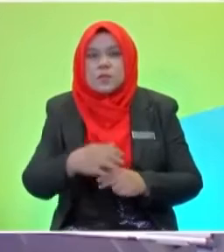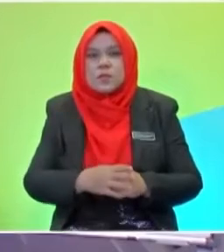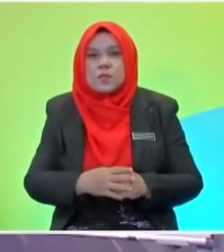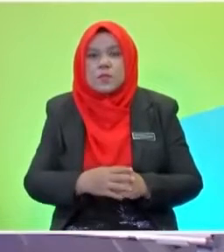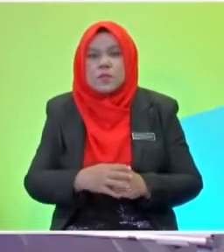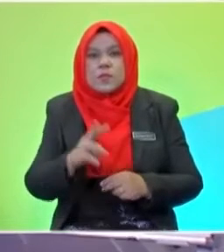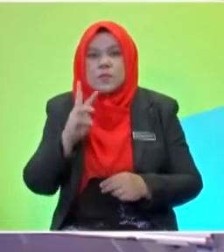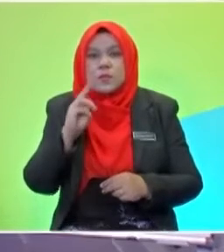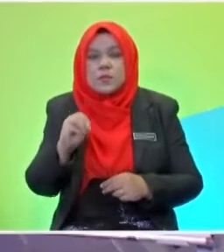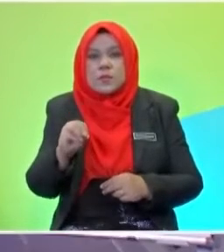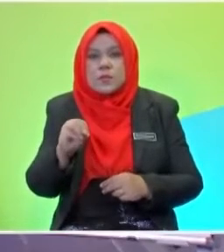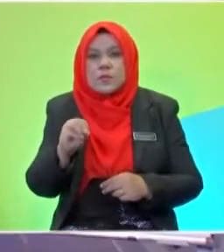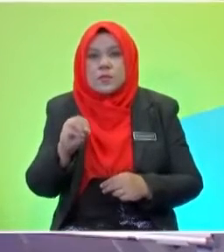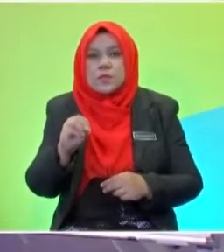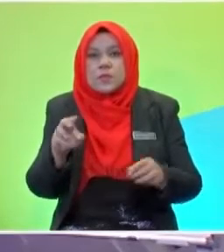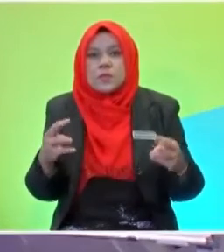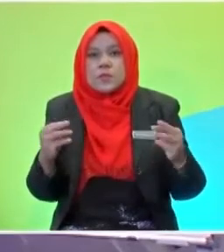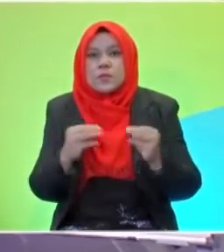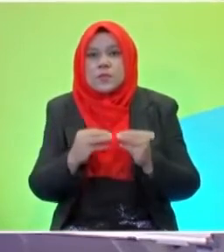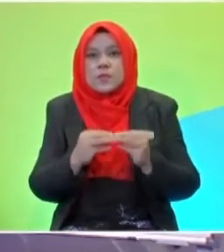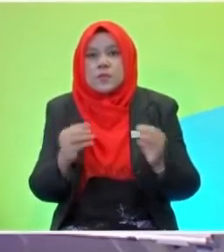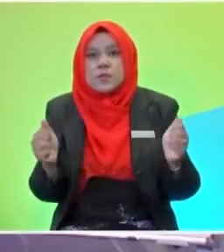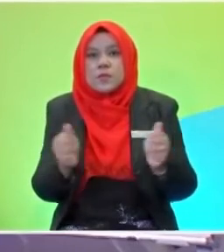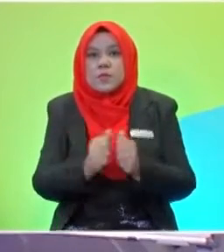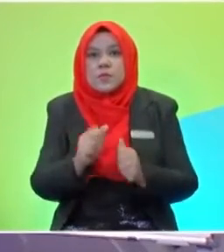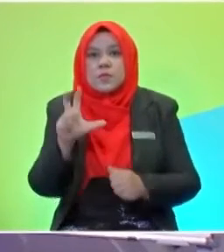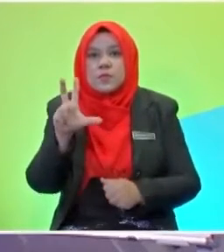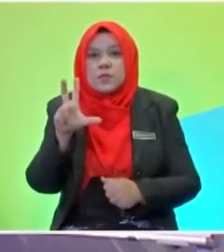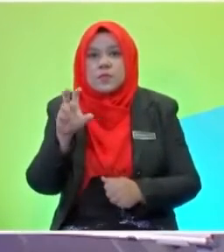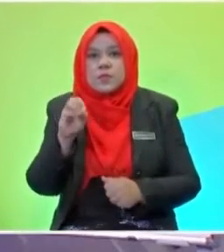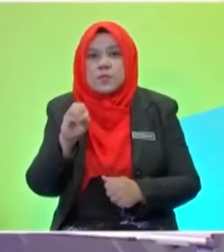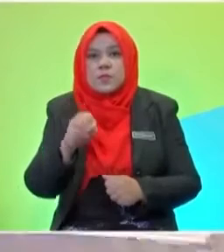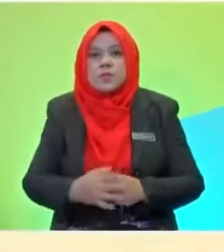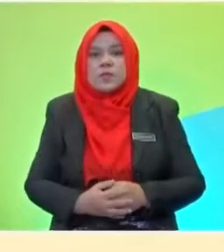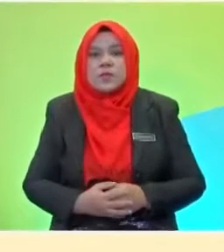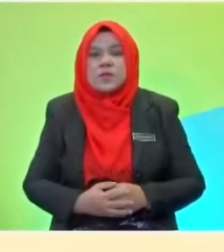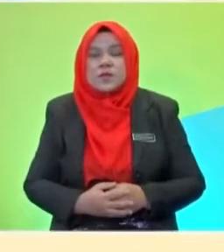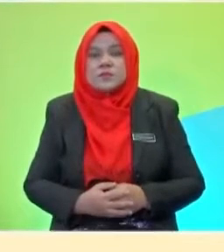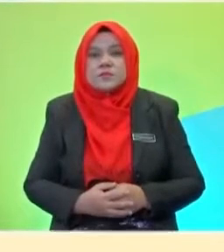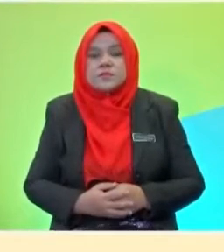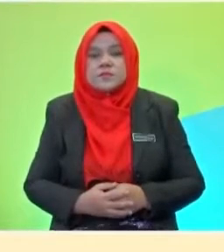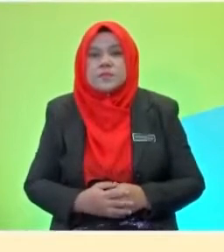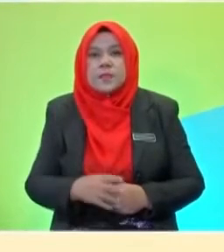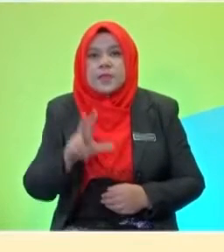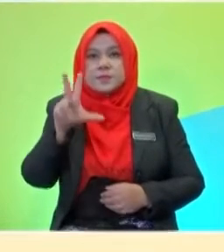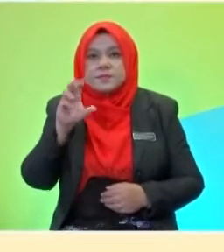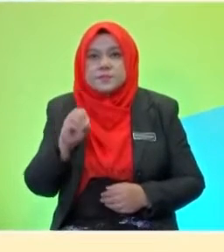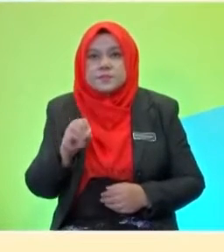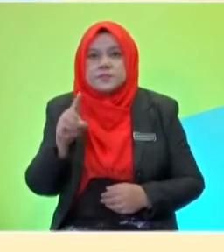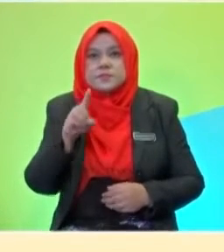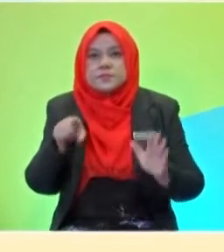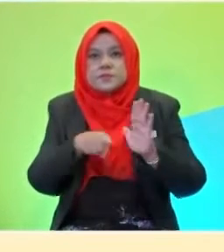is equivalent to 30. Let's check the answer. Manoj, 30 minus